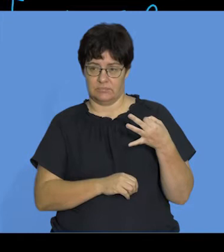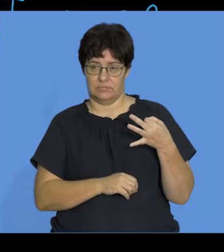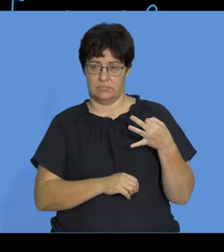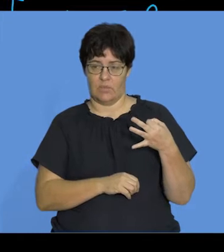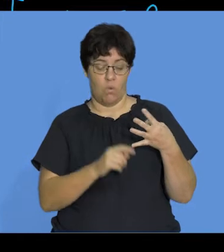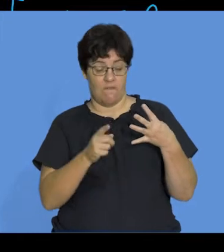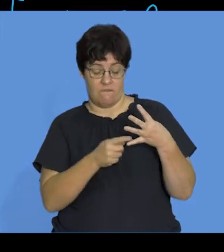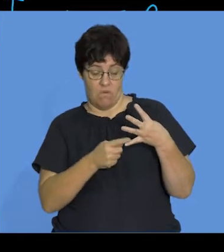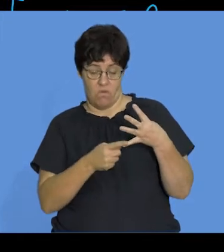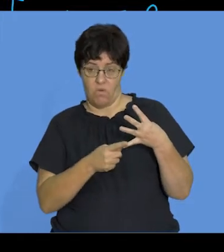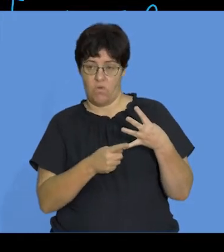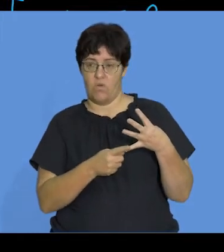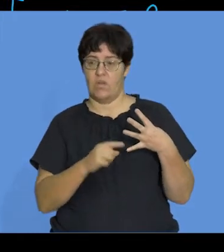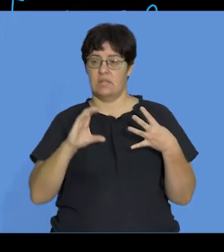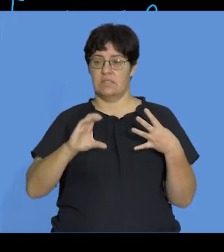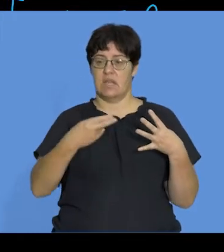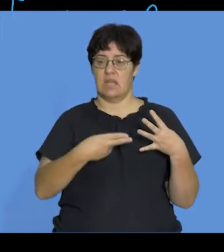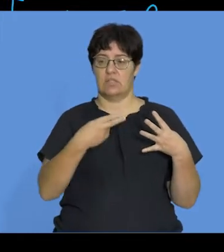This ethanoic acid,